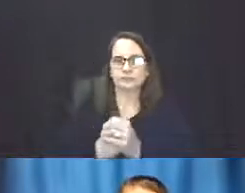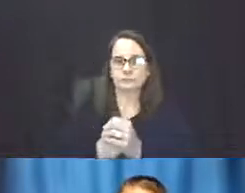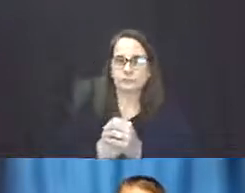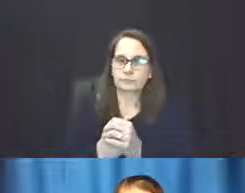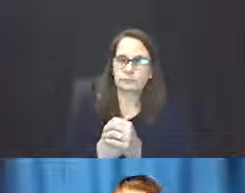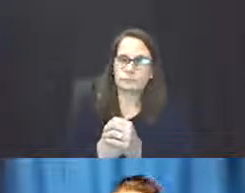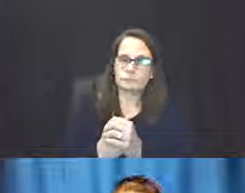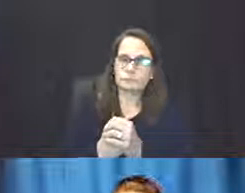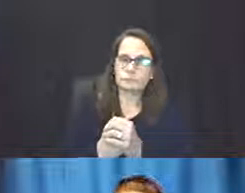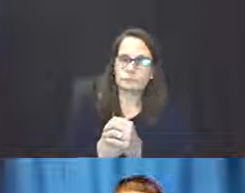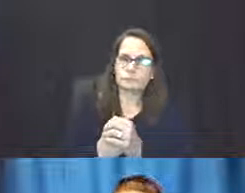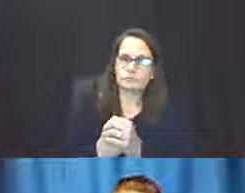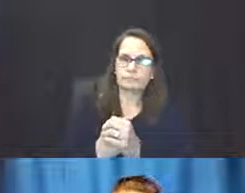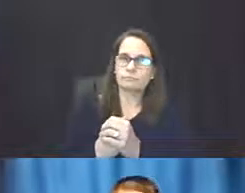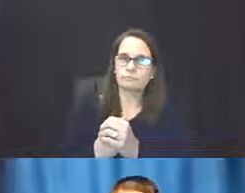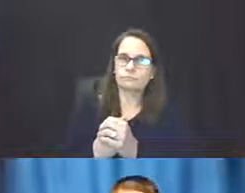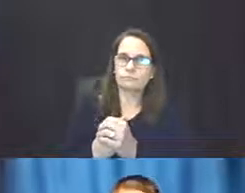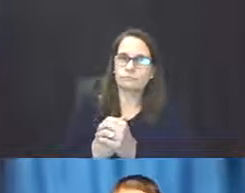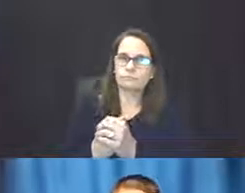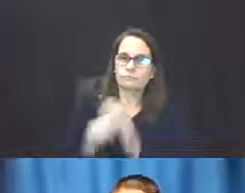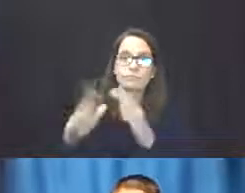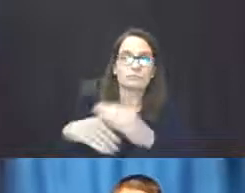full year's fiscal year's statistics.